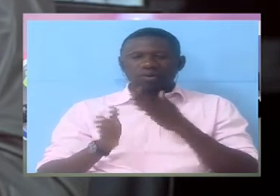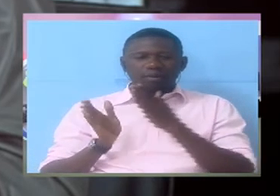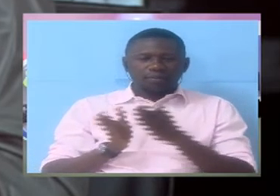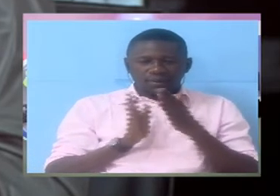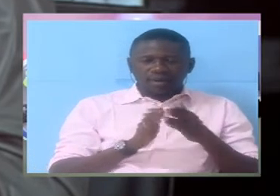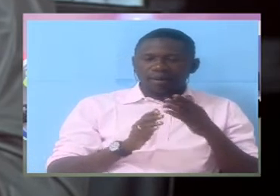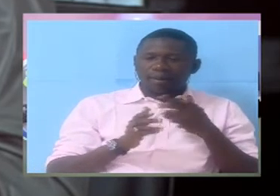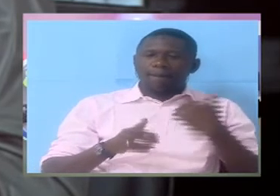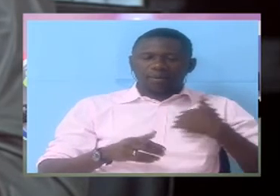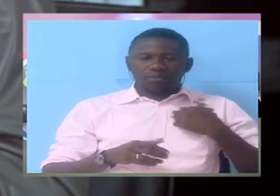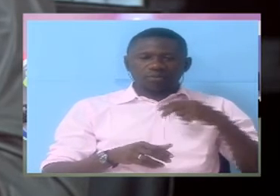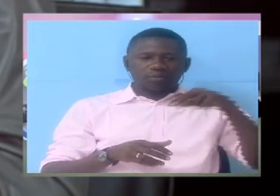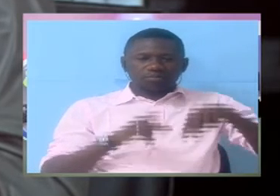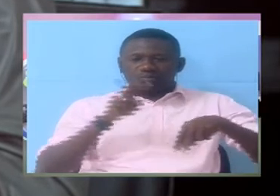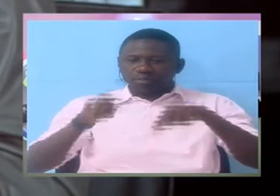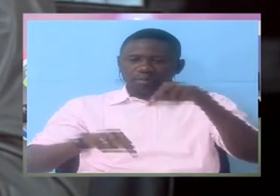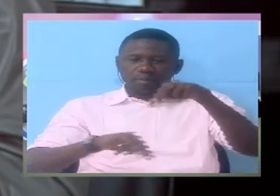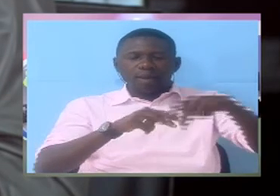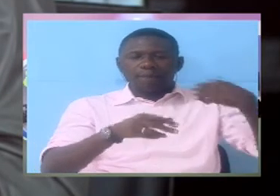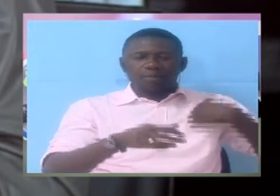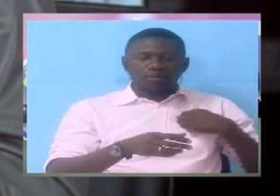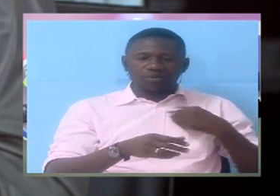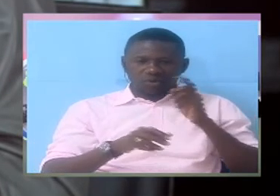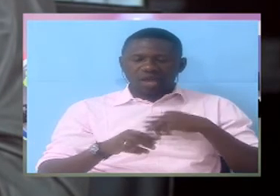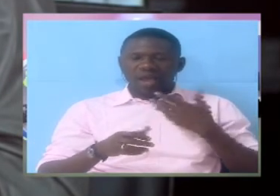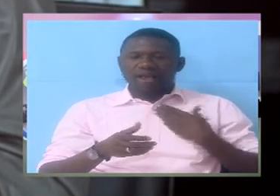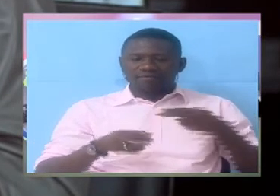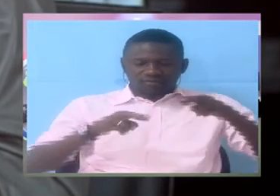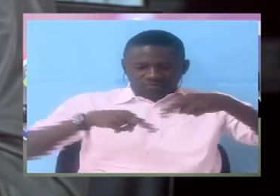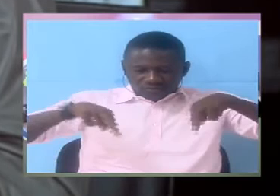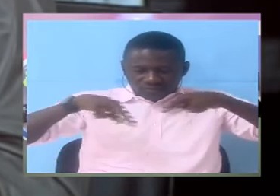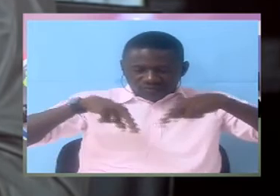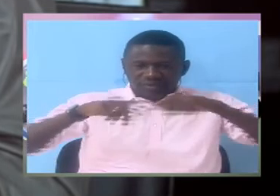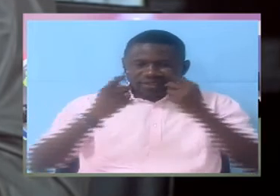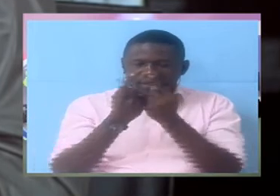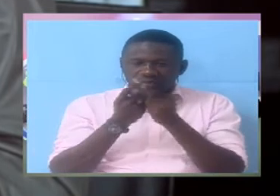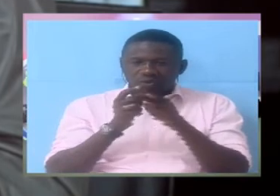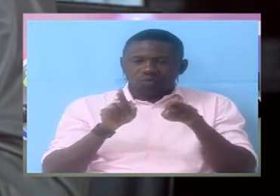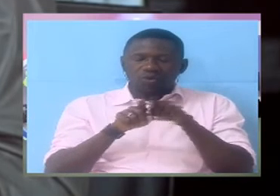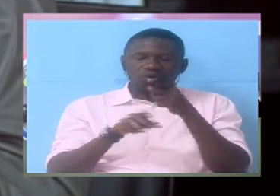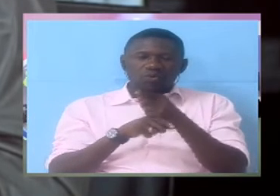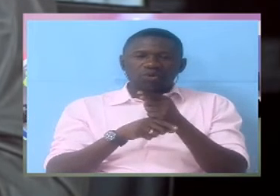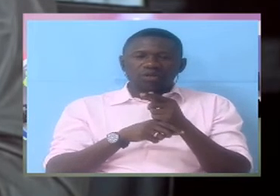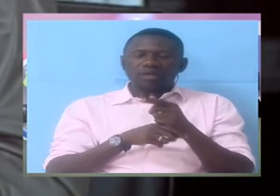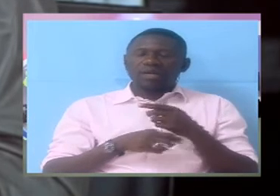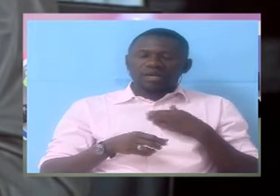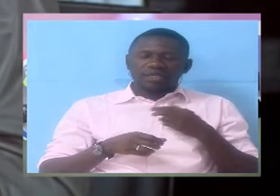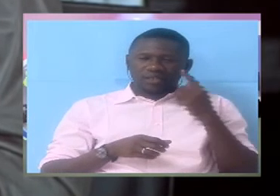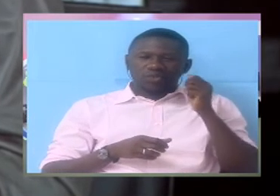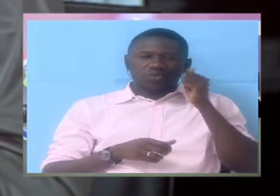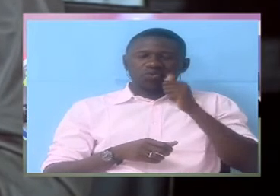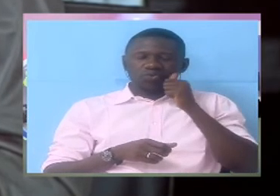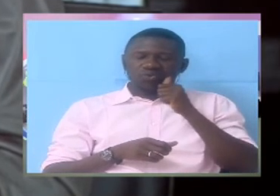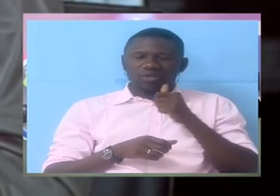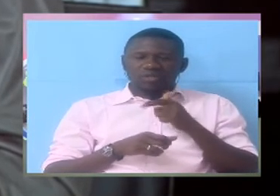there so that you can have recorders with you and utilize those recorders to record whatever